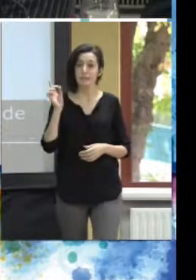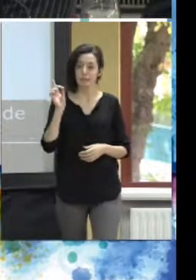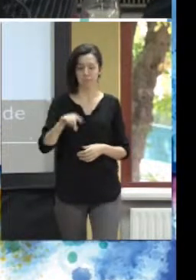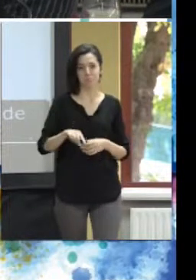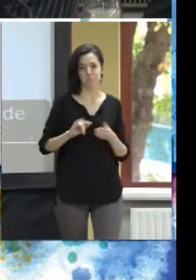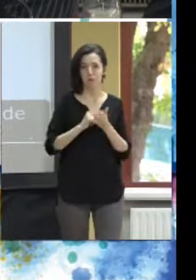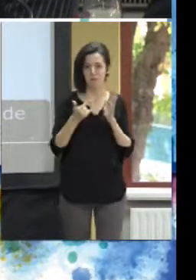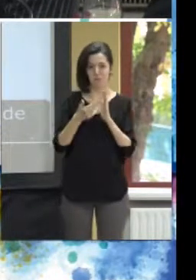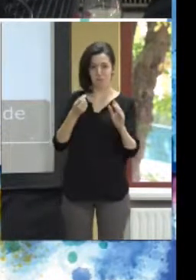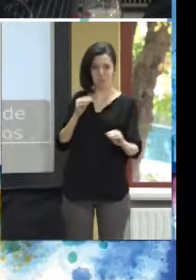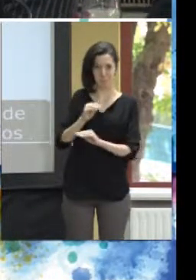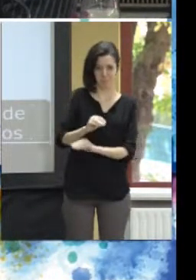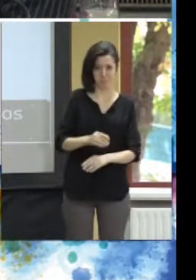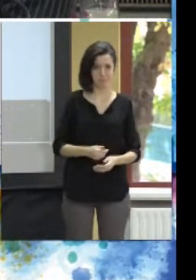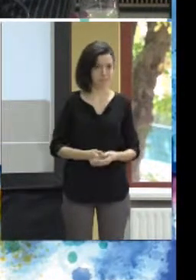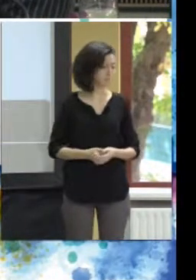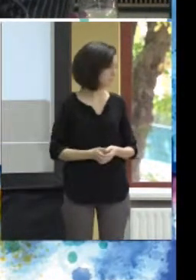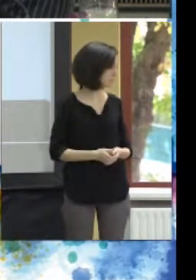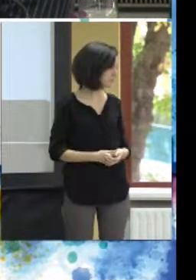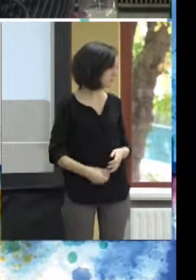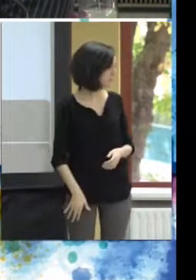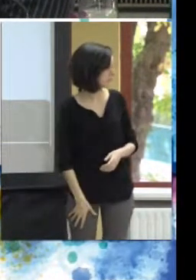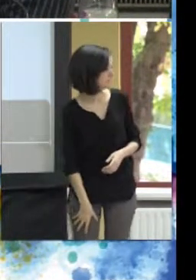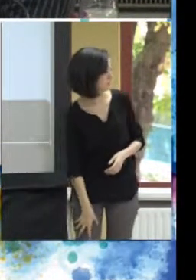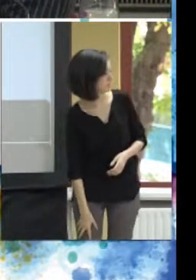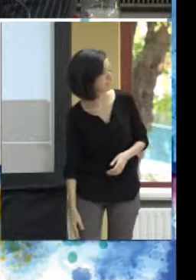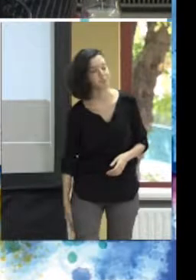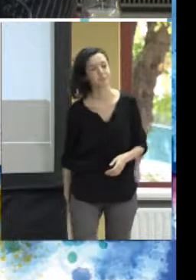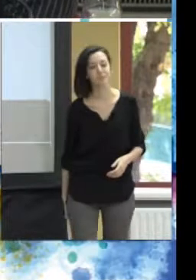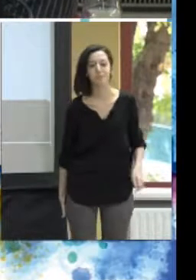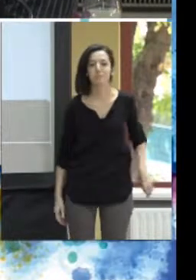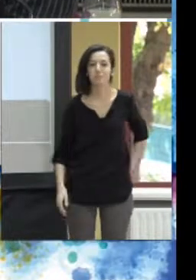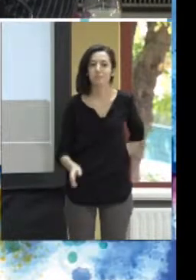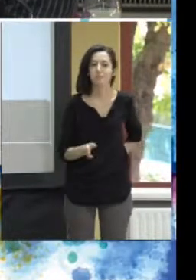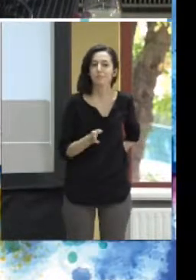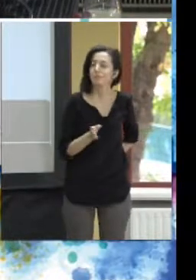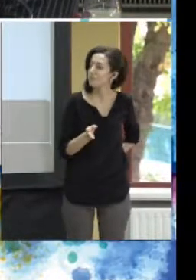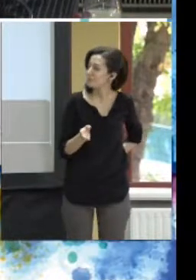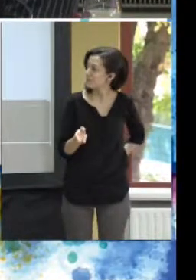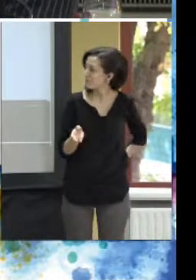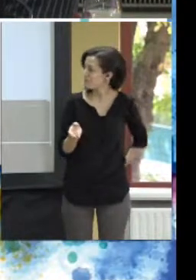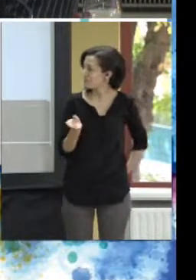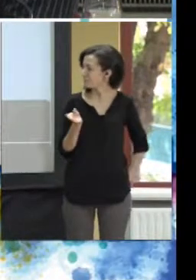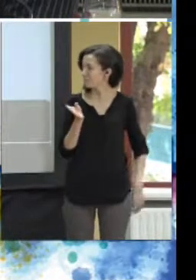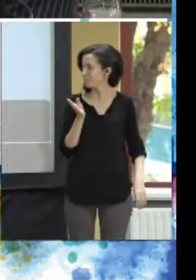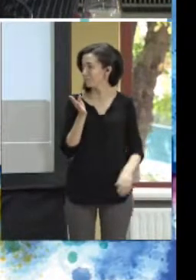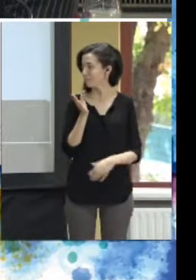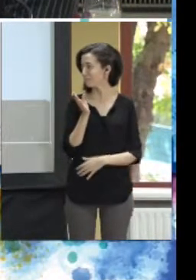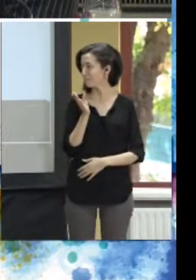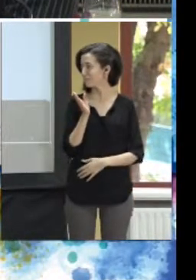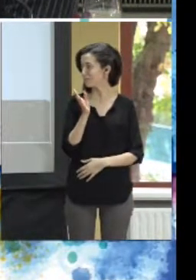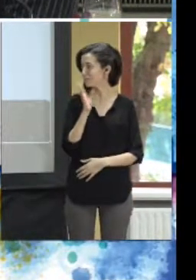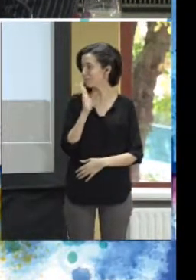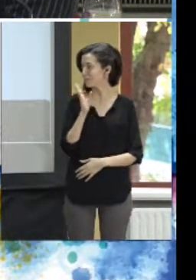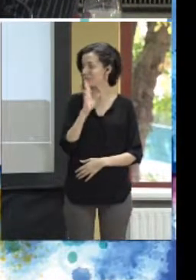That was with Mindtext, and as was mentioned already, we started off with NFC technology due to